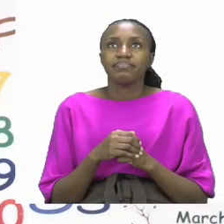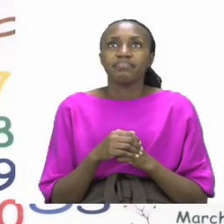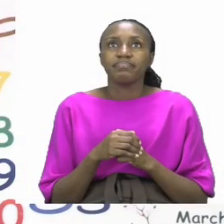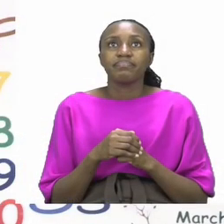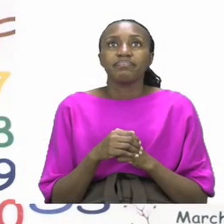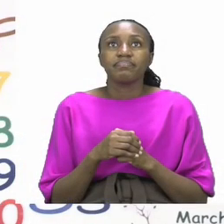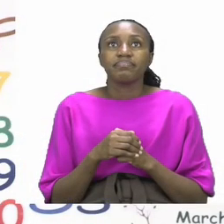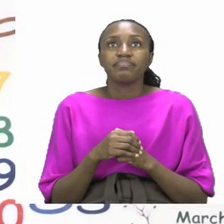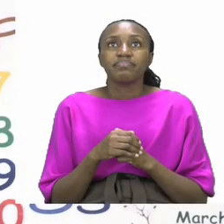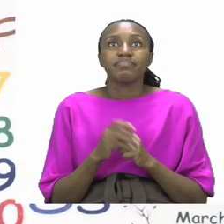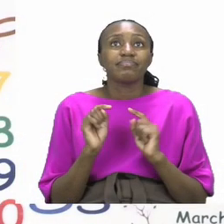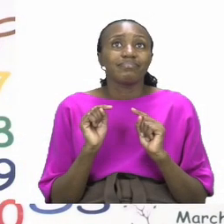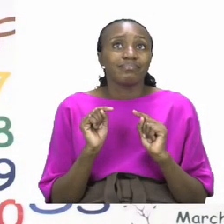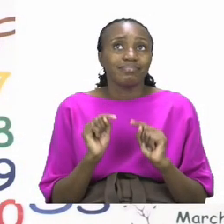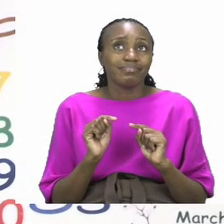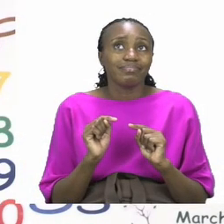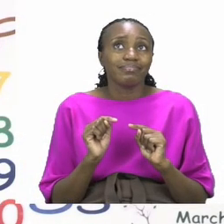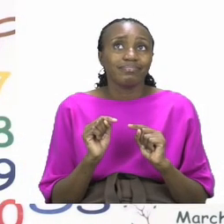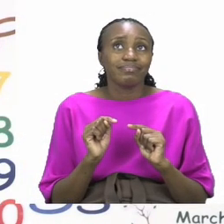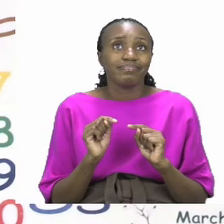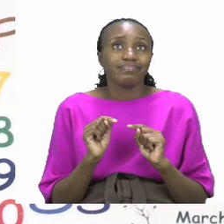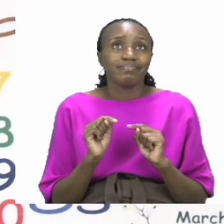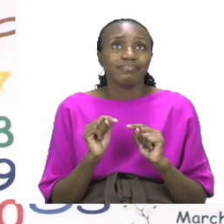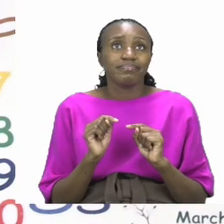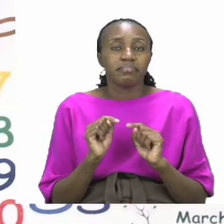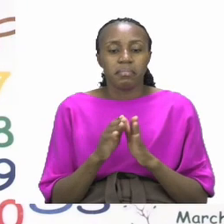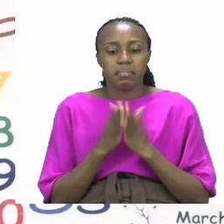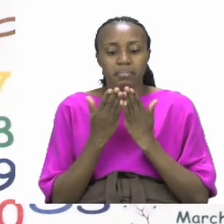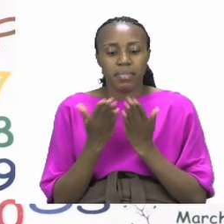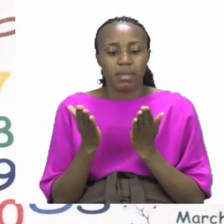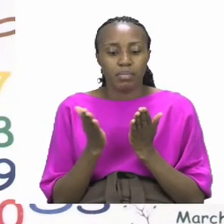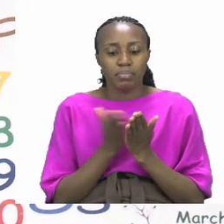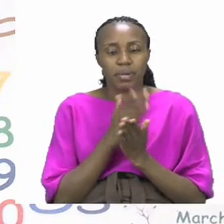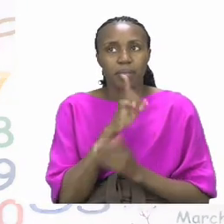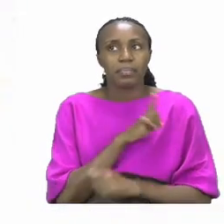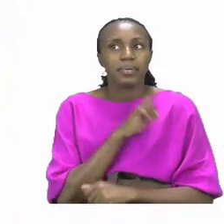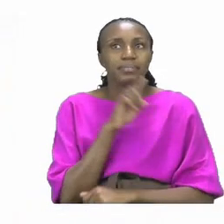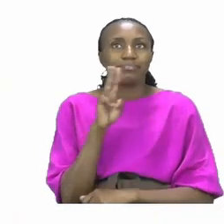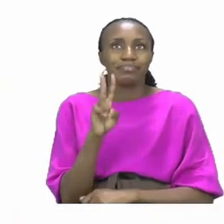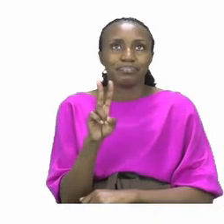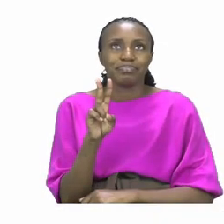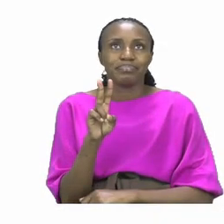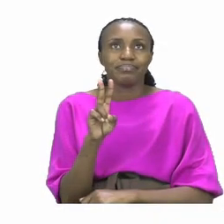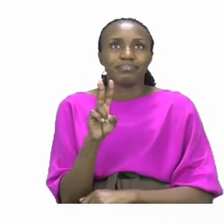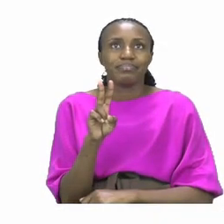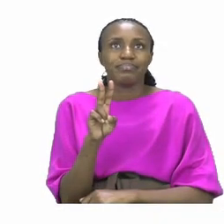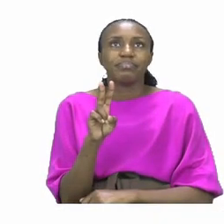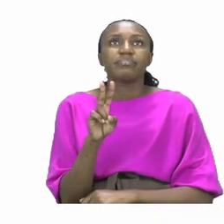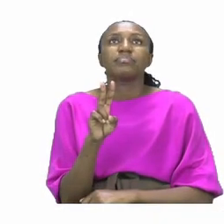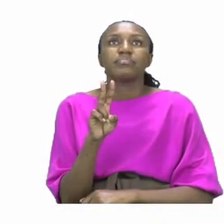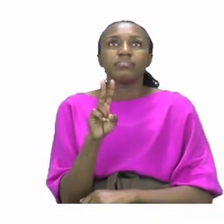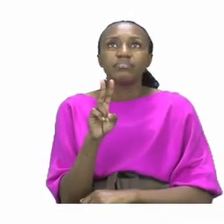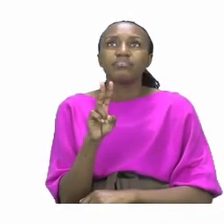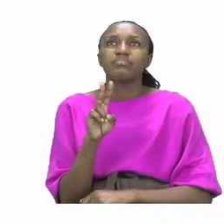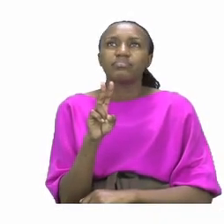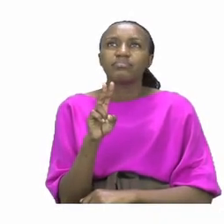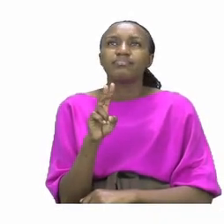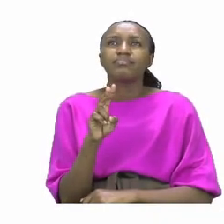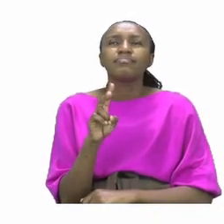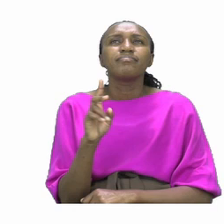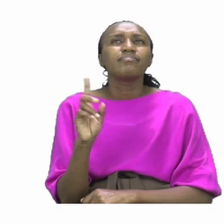Now, boys and girls, let us go to our lesson on page 12. On page 12, we are going to be talking